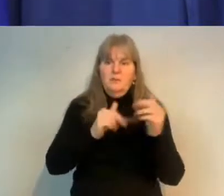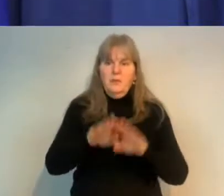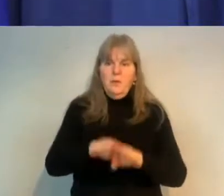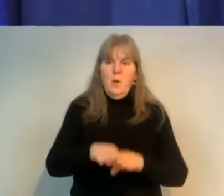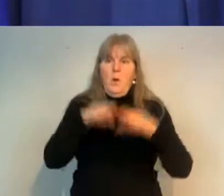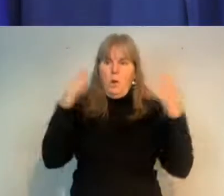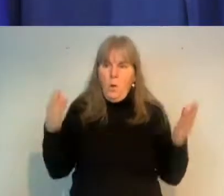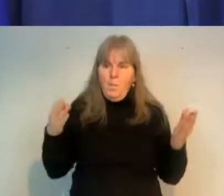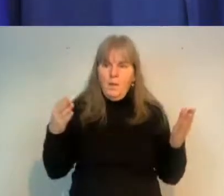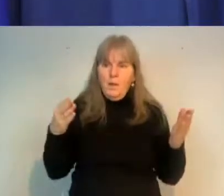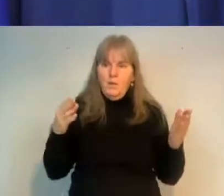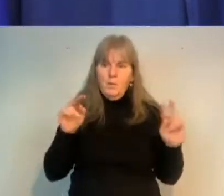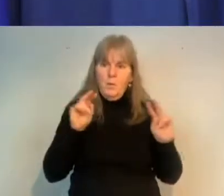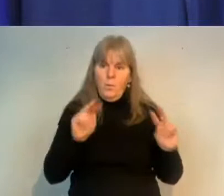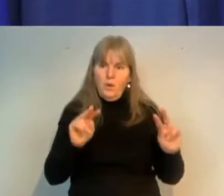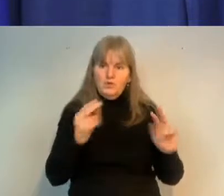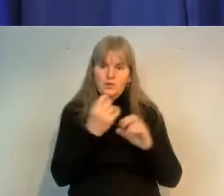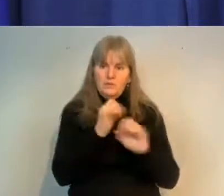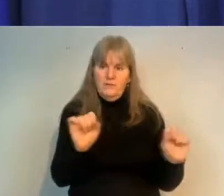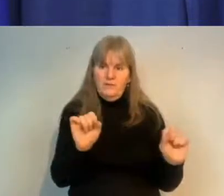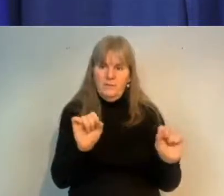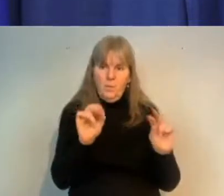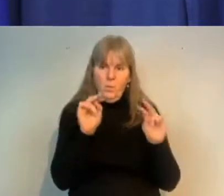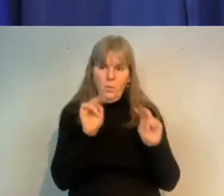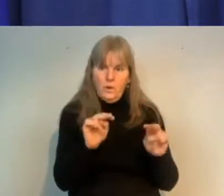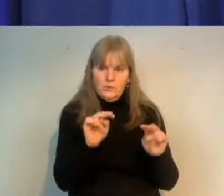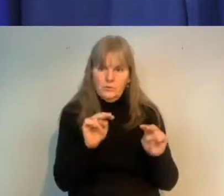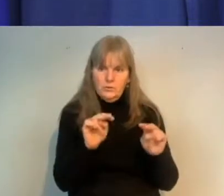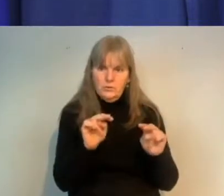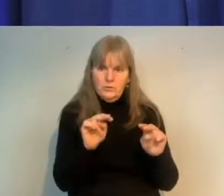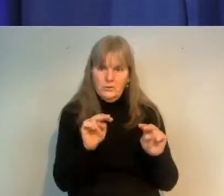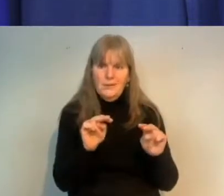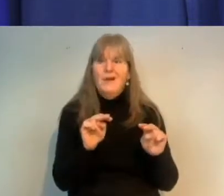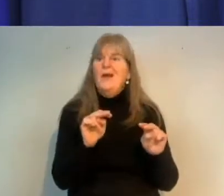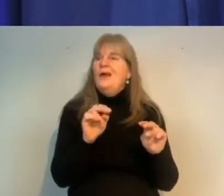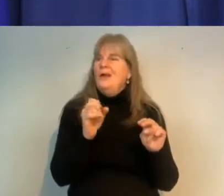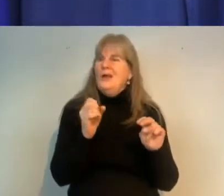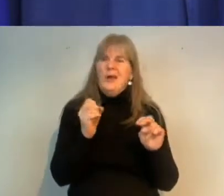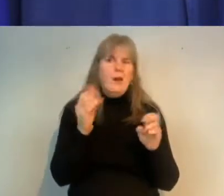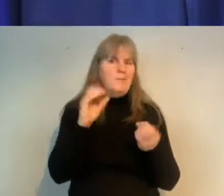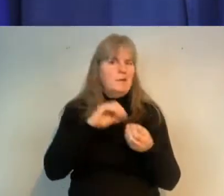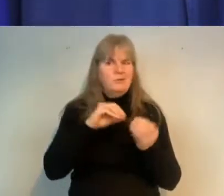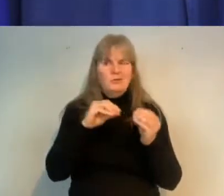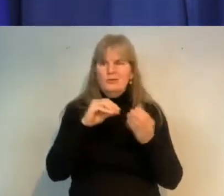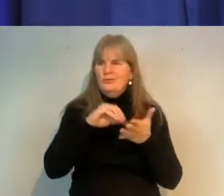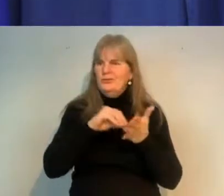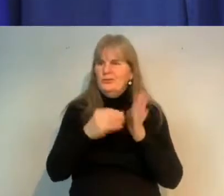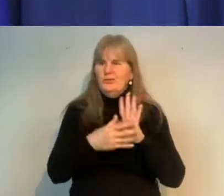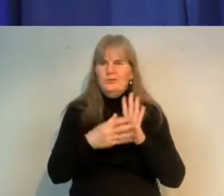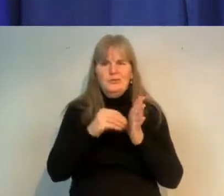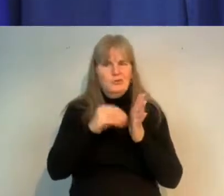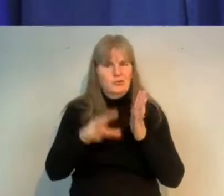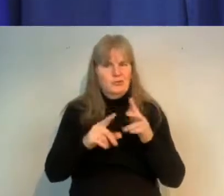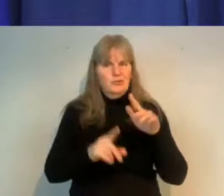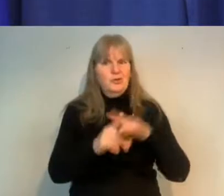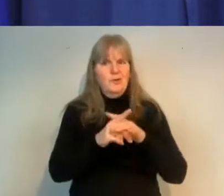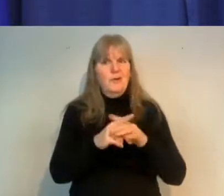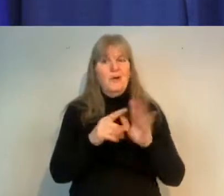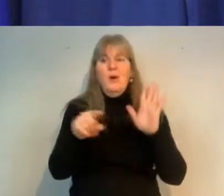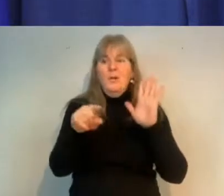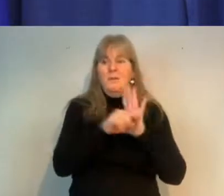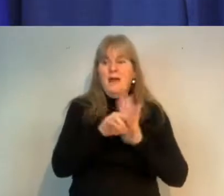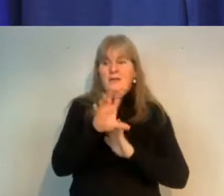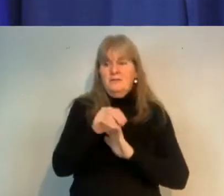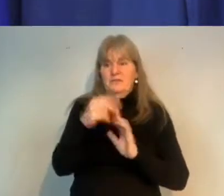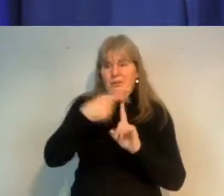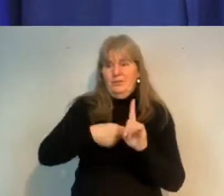safe. We are aware that there was a low attendance. Again, it is minus 50 up there as well. And I wouldn't say that